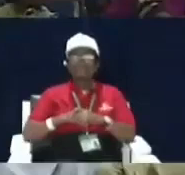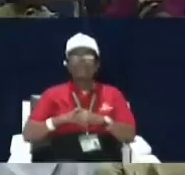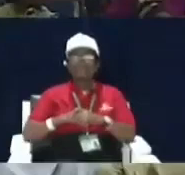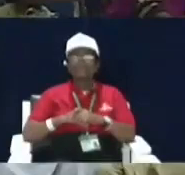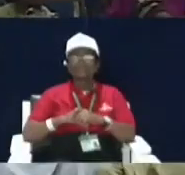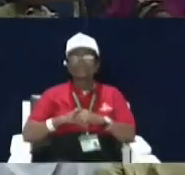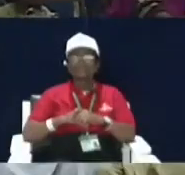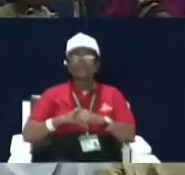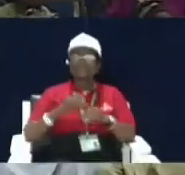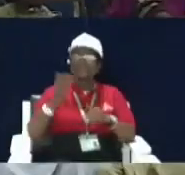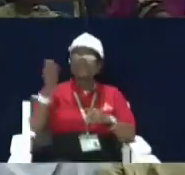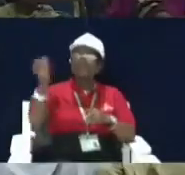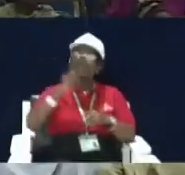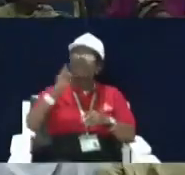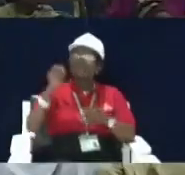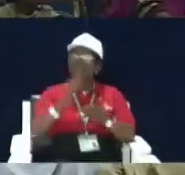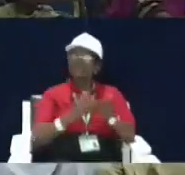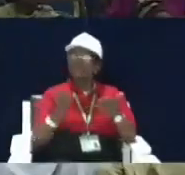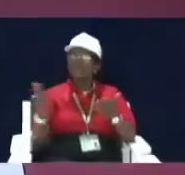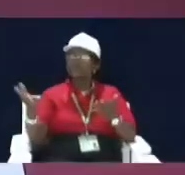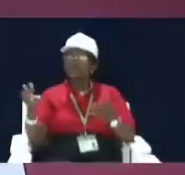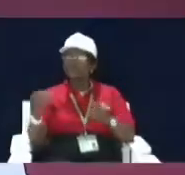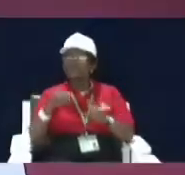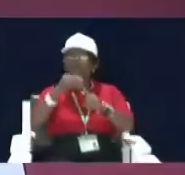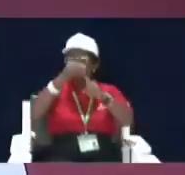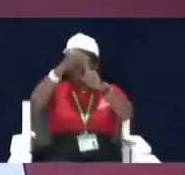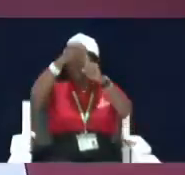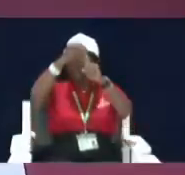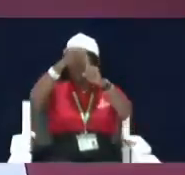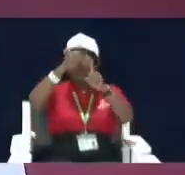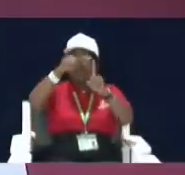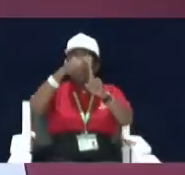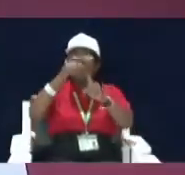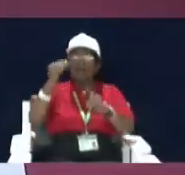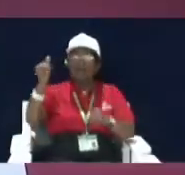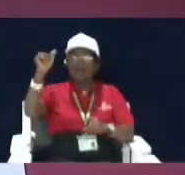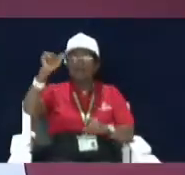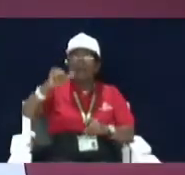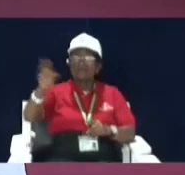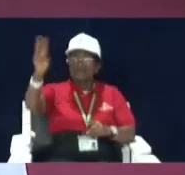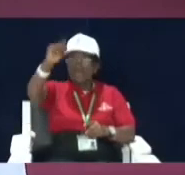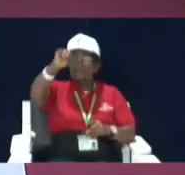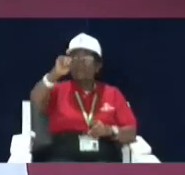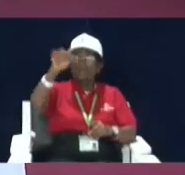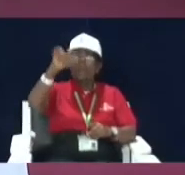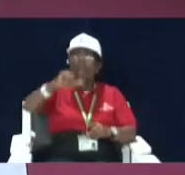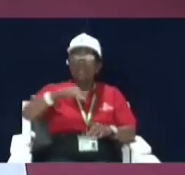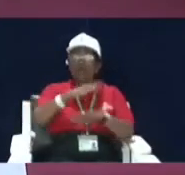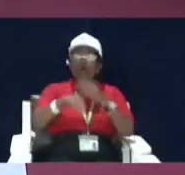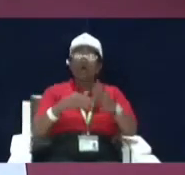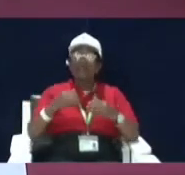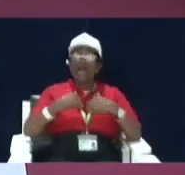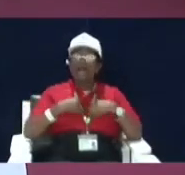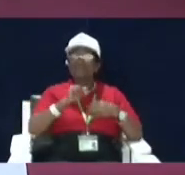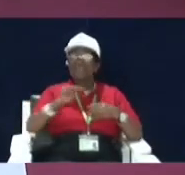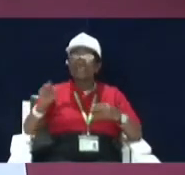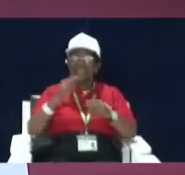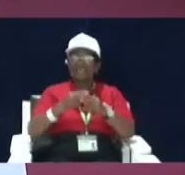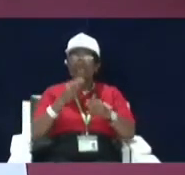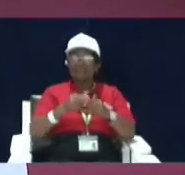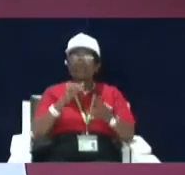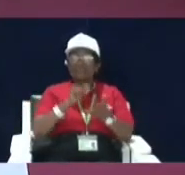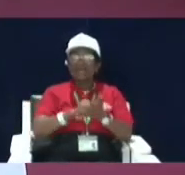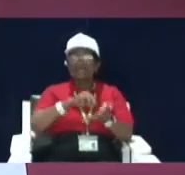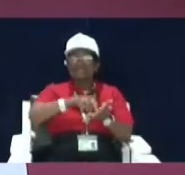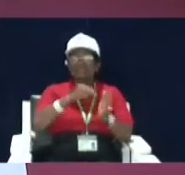There's something peculiar about them. They all have a name that means the